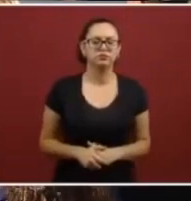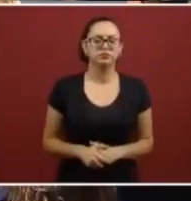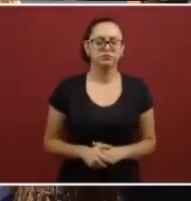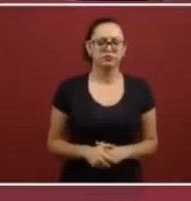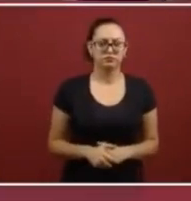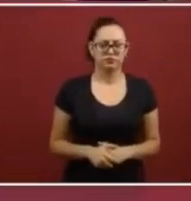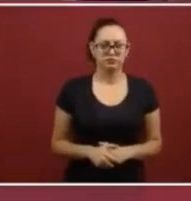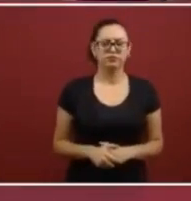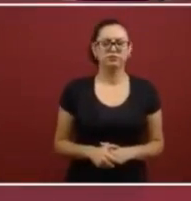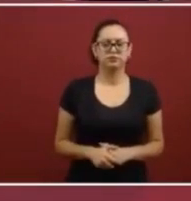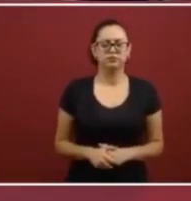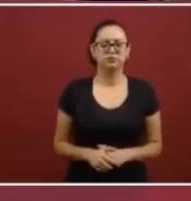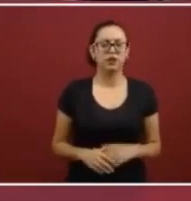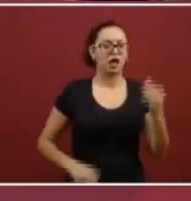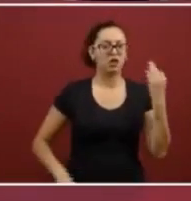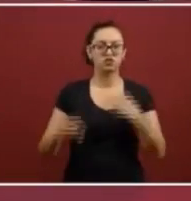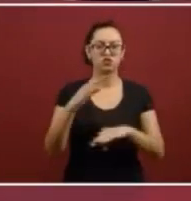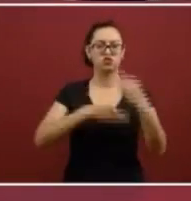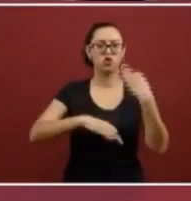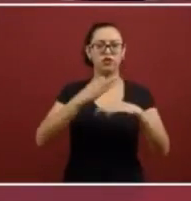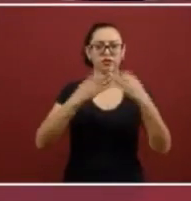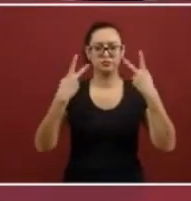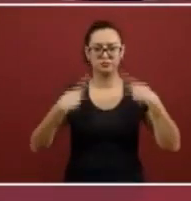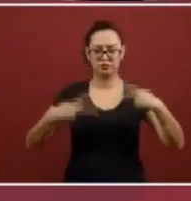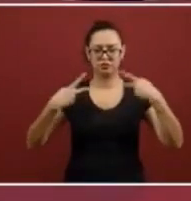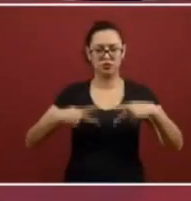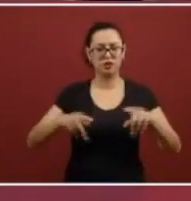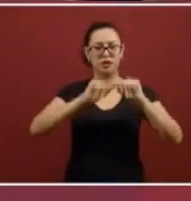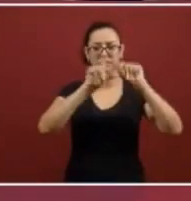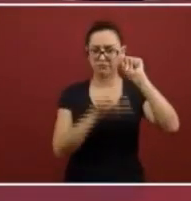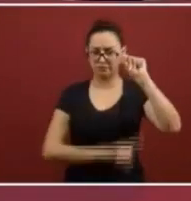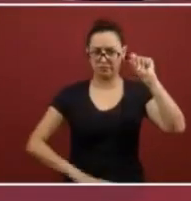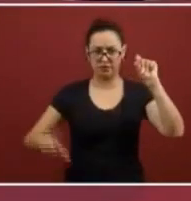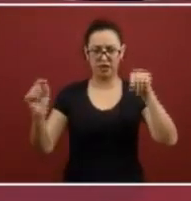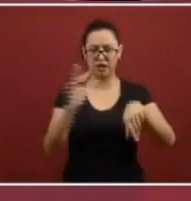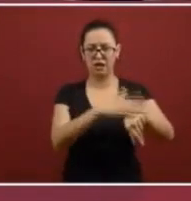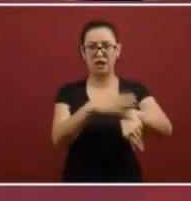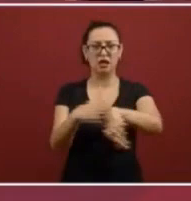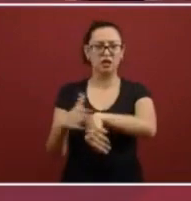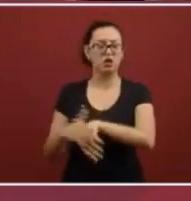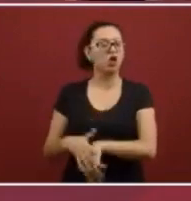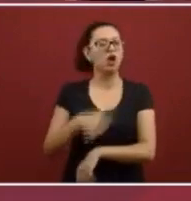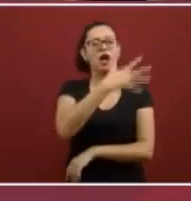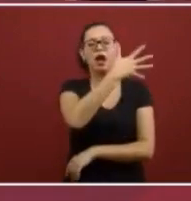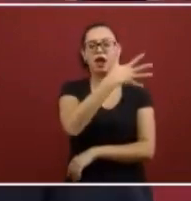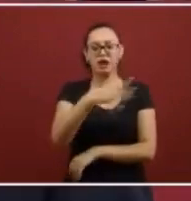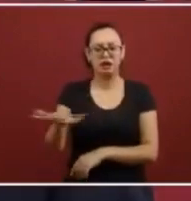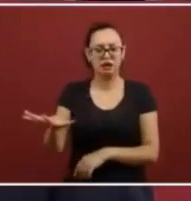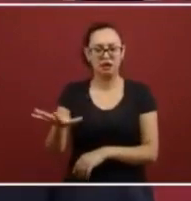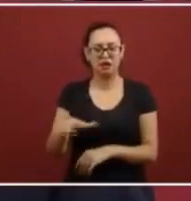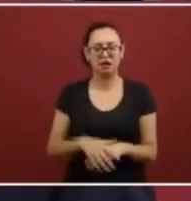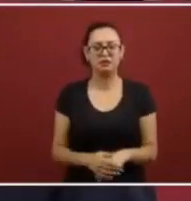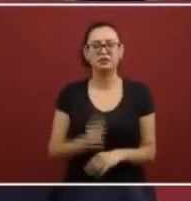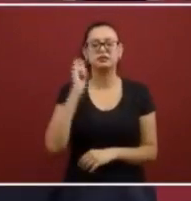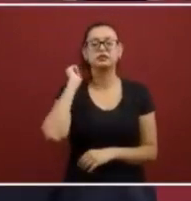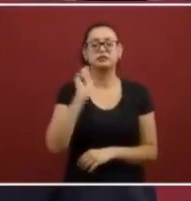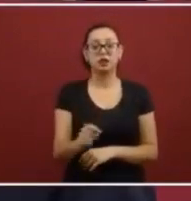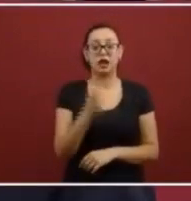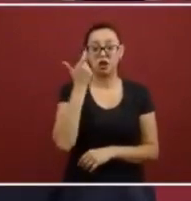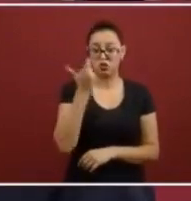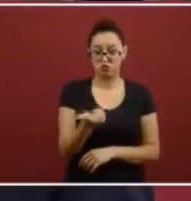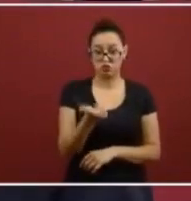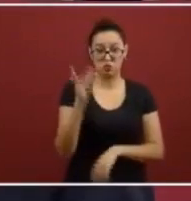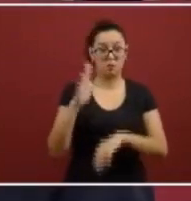decirle a todos about los Veracruz, mexicanos what do you say? que He no says, van I a want to say to aumentar all Mexicans